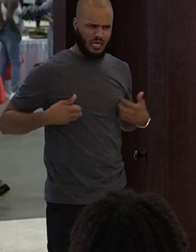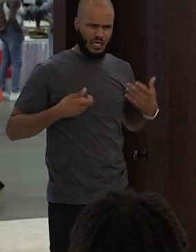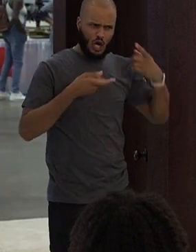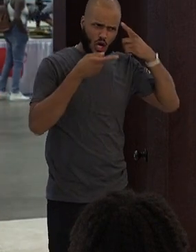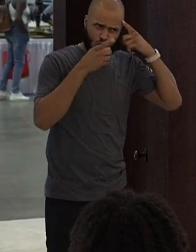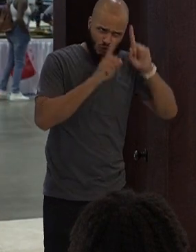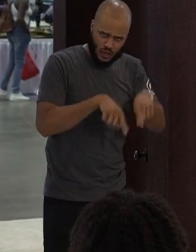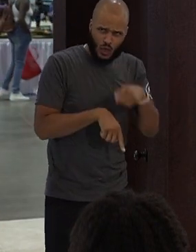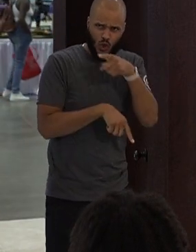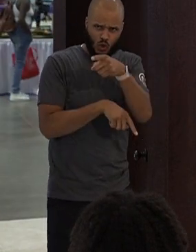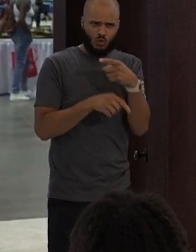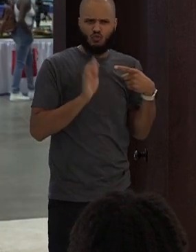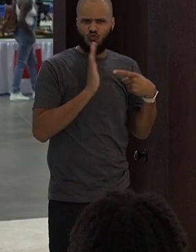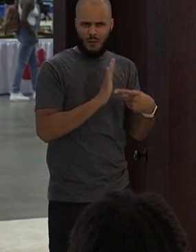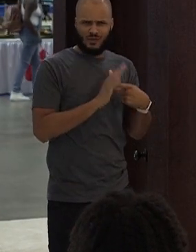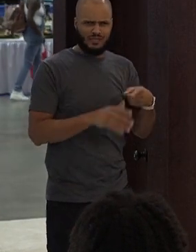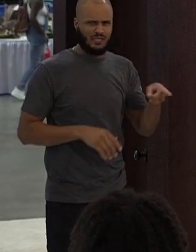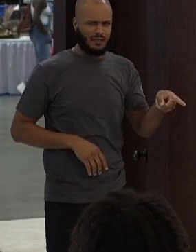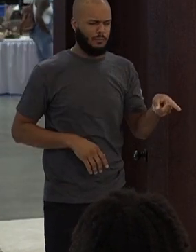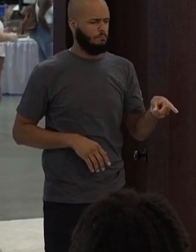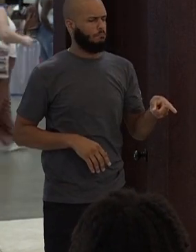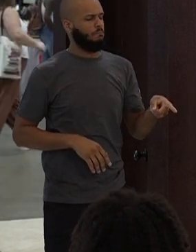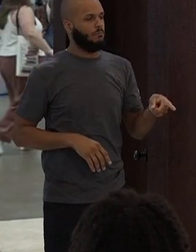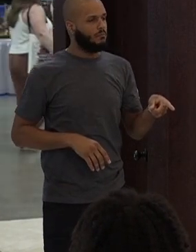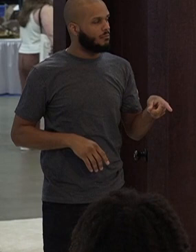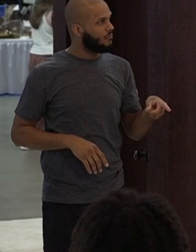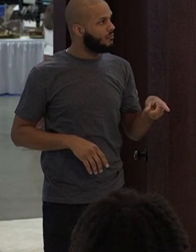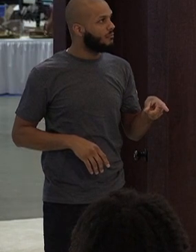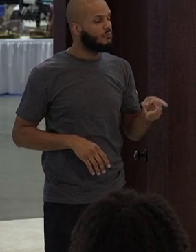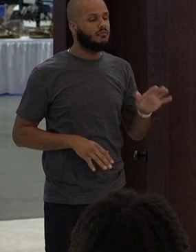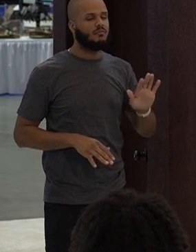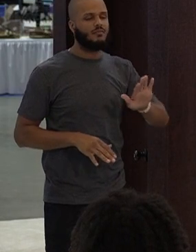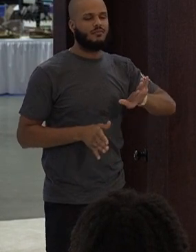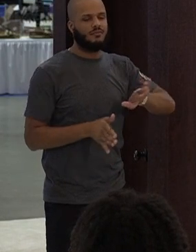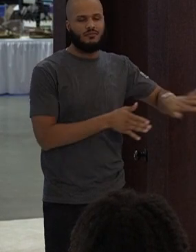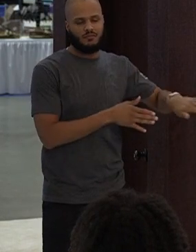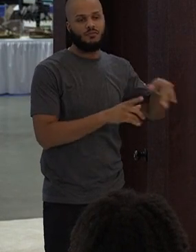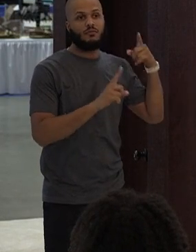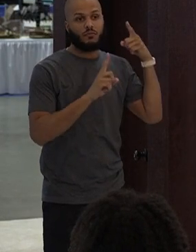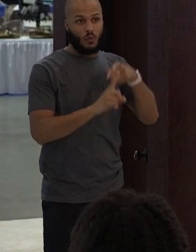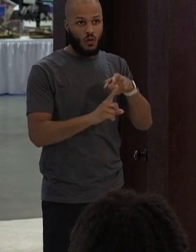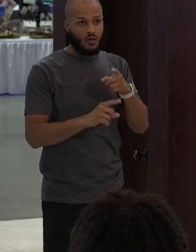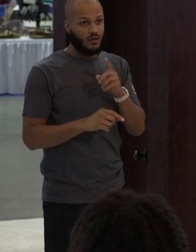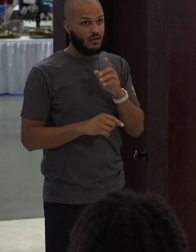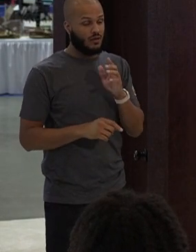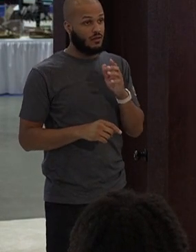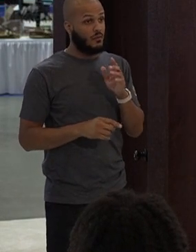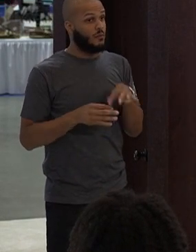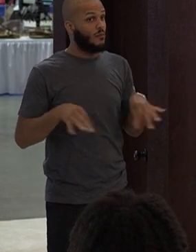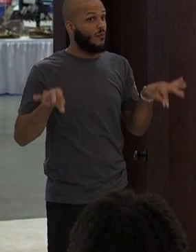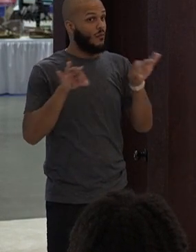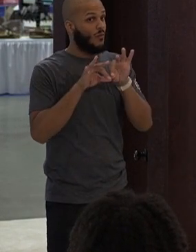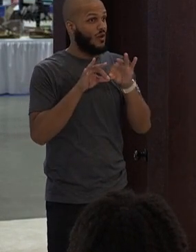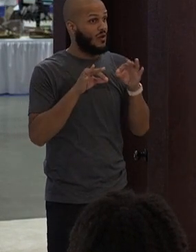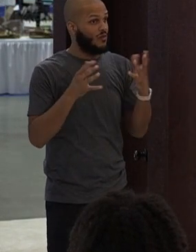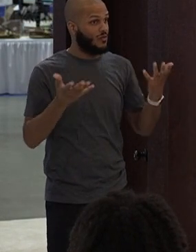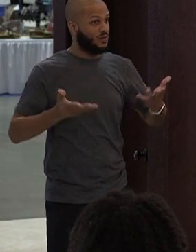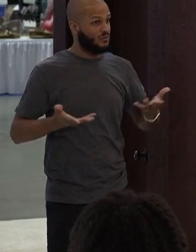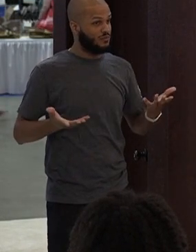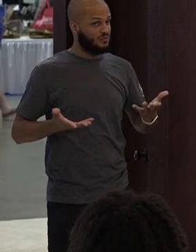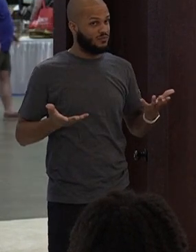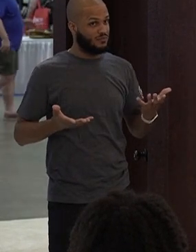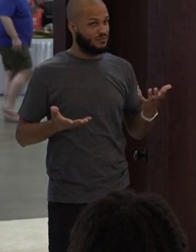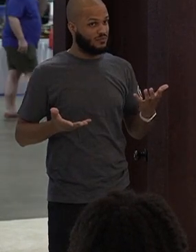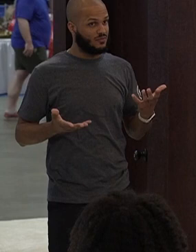that you can represent the monkey, but that's sort of beside the point. But the real important takeaway is